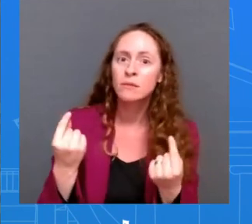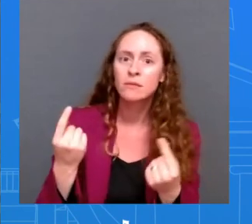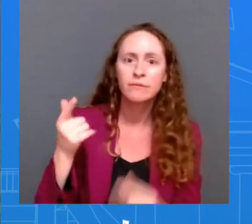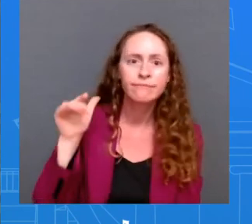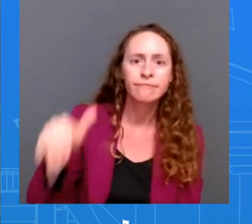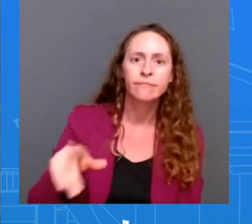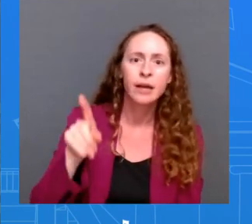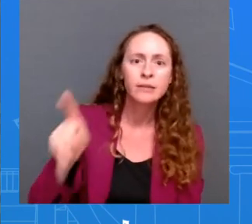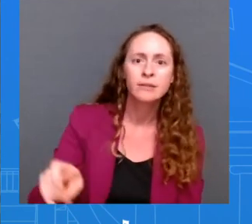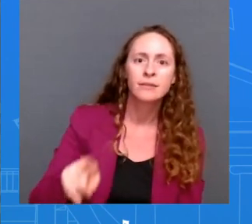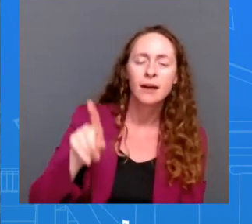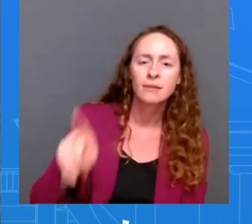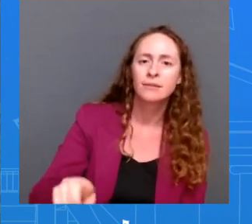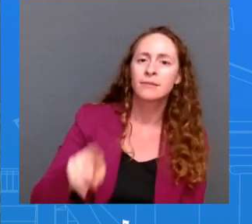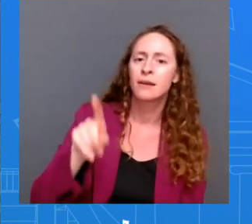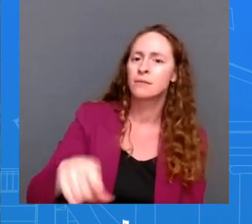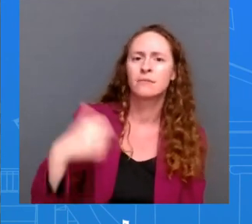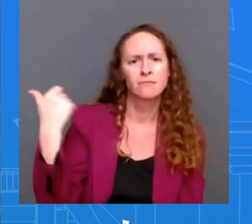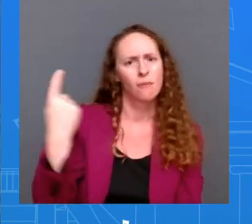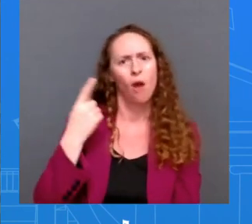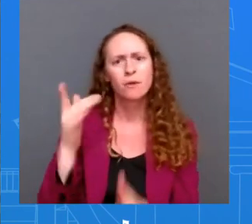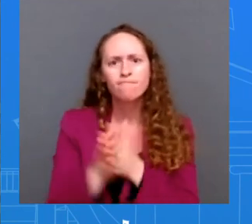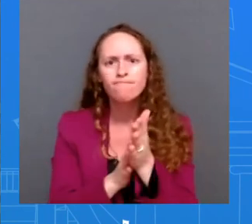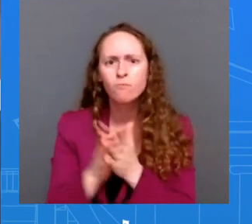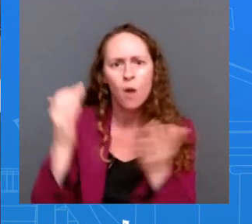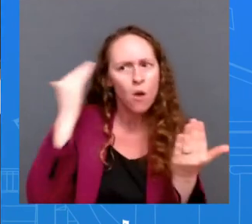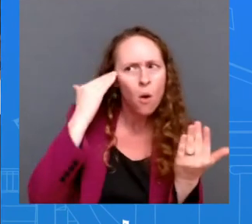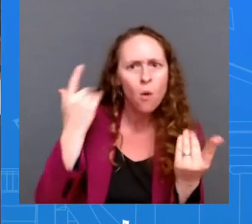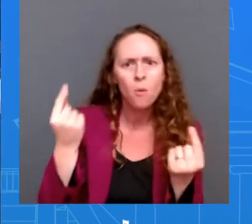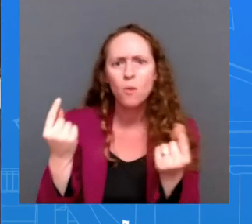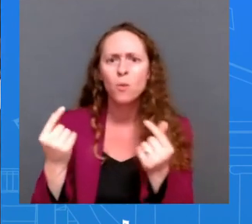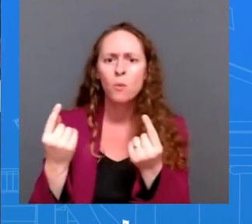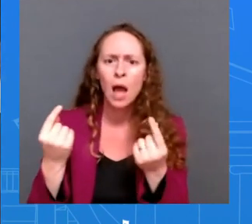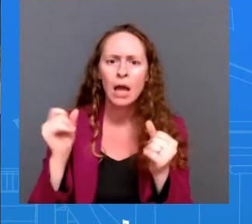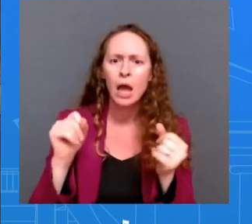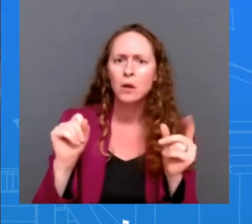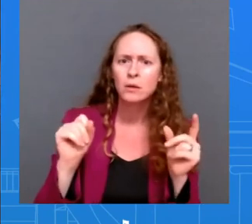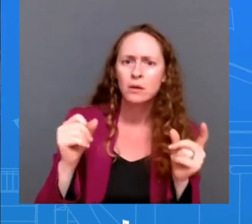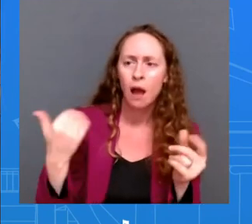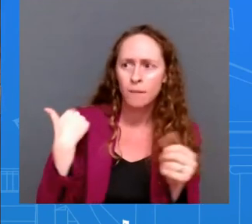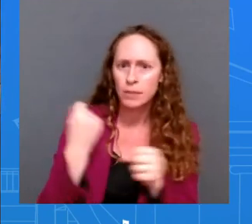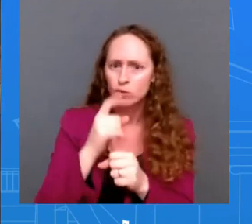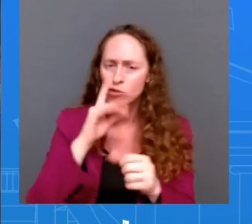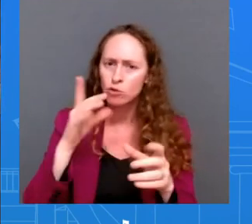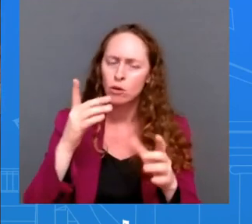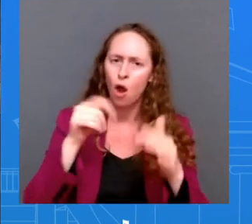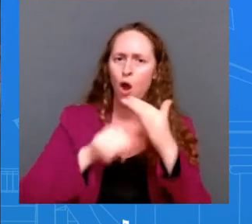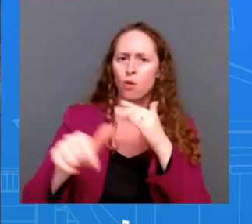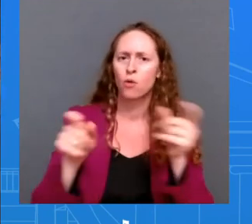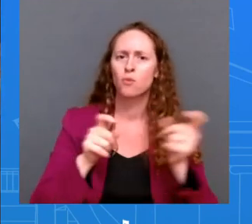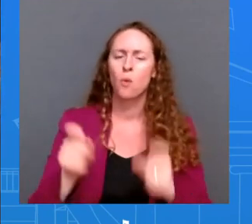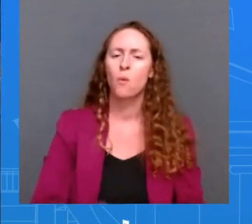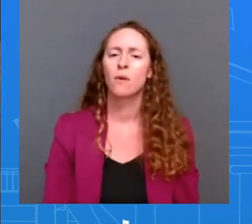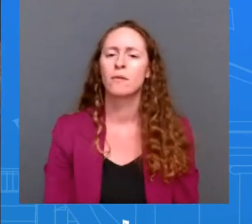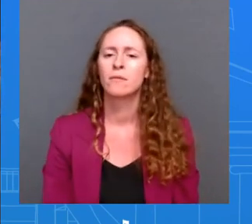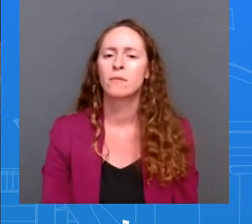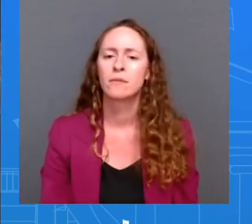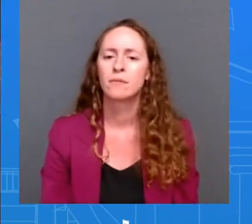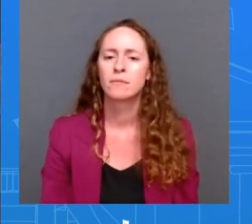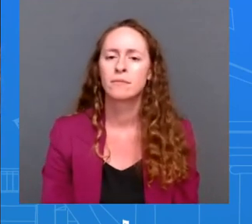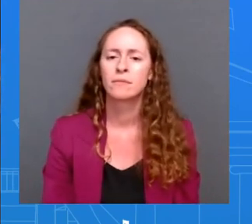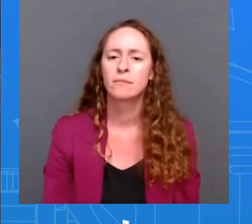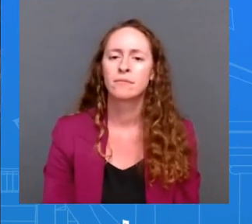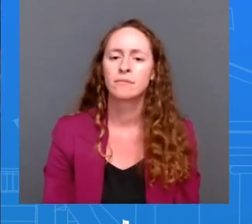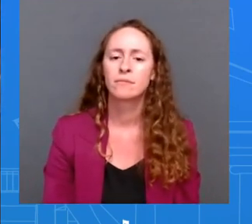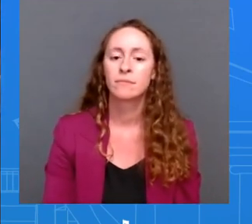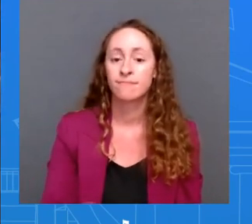the specifics and making sure we get this under control. You talked about how this virus has been evolving. We heard today from the conference call about how this is